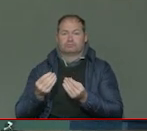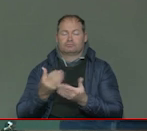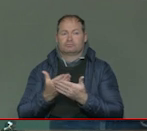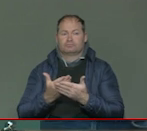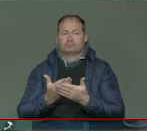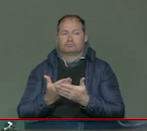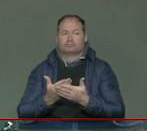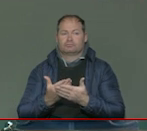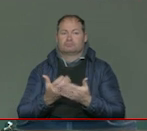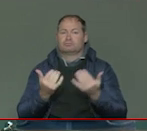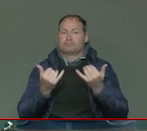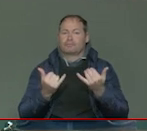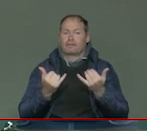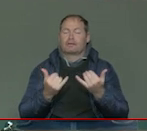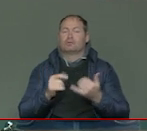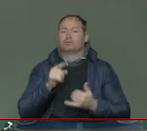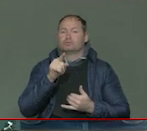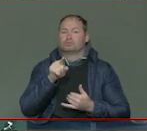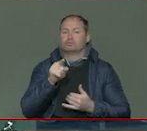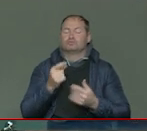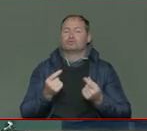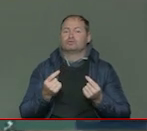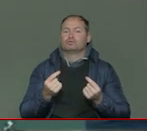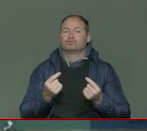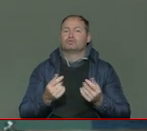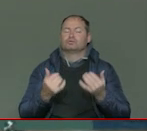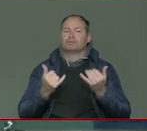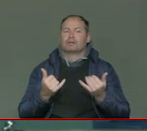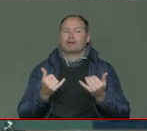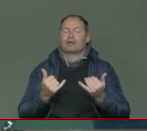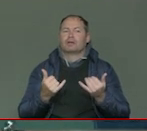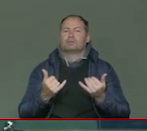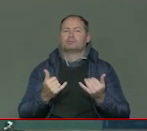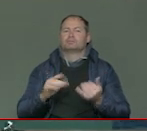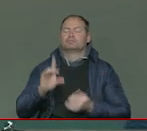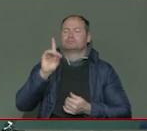have to repay the bank. You buy on credit. But what happens with a debit card?